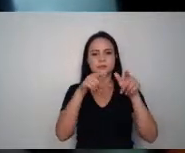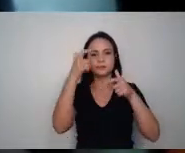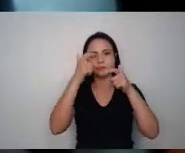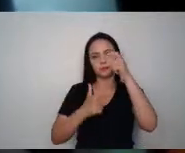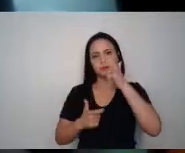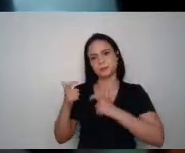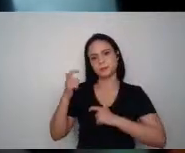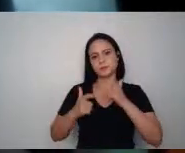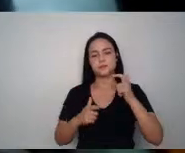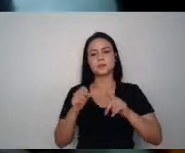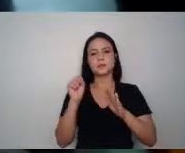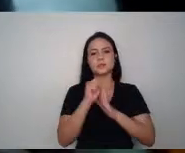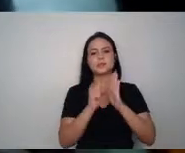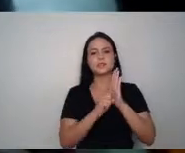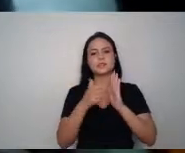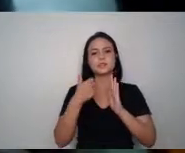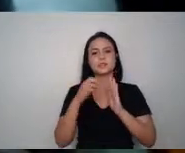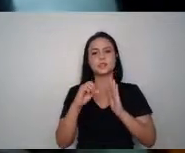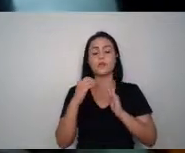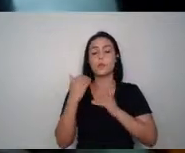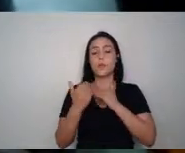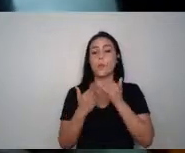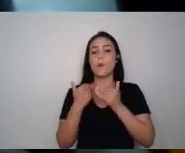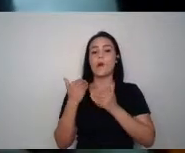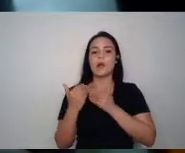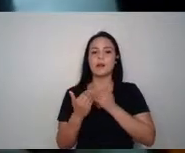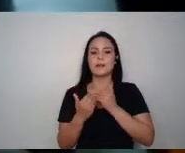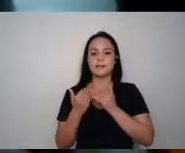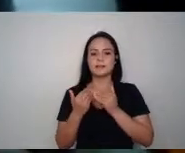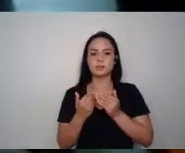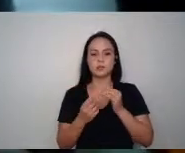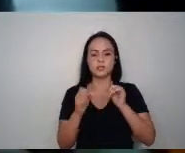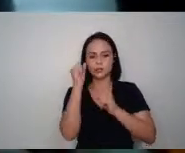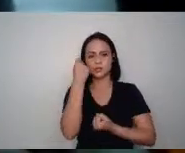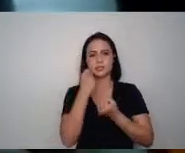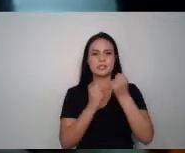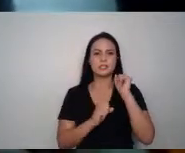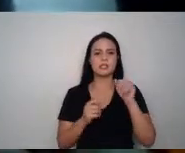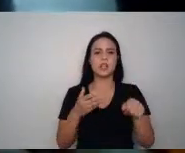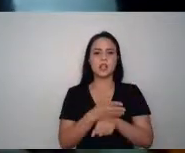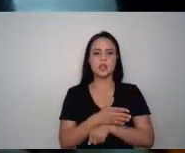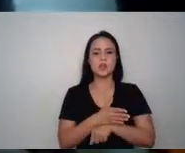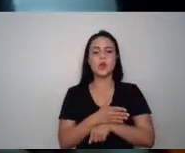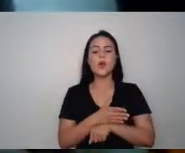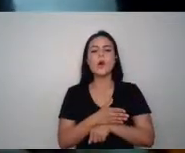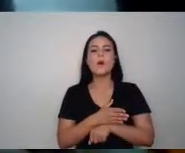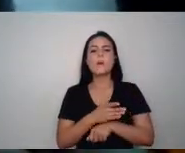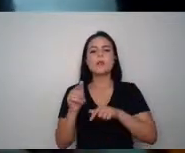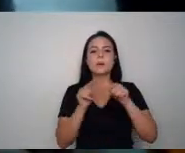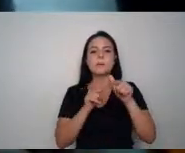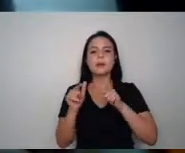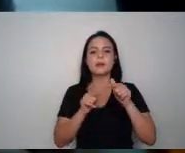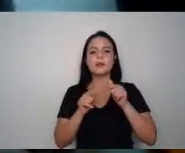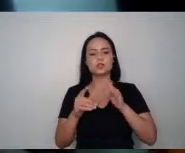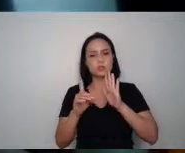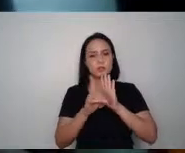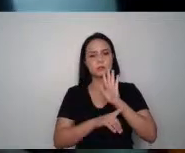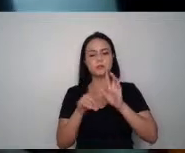worker. And we will speak of the physical nature of the workplace and the